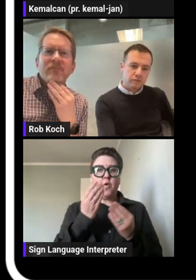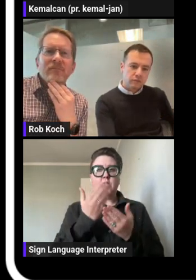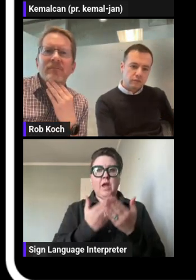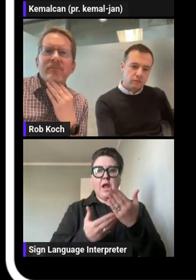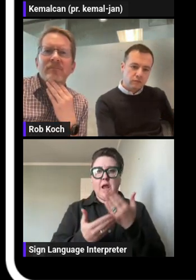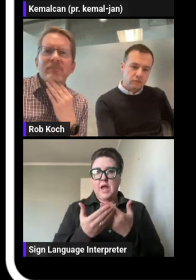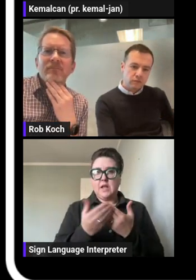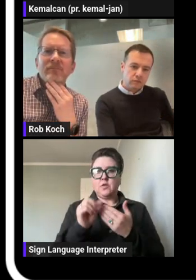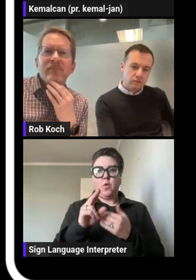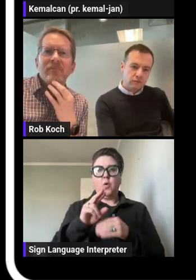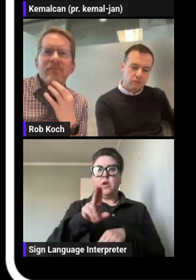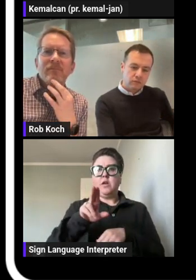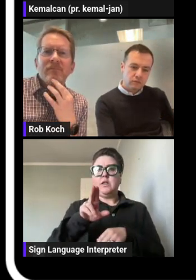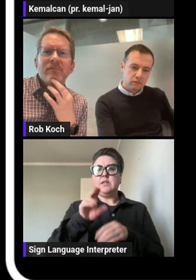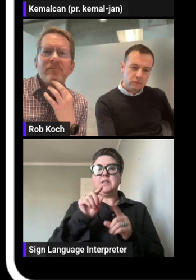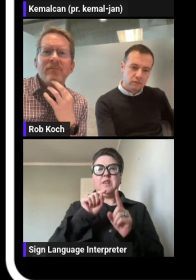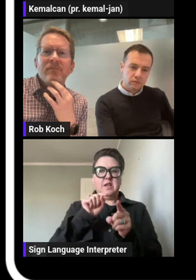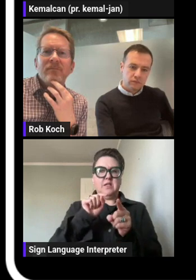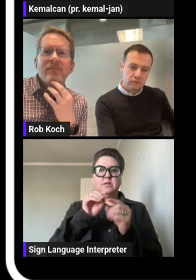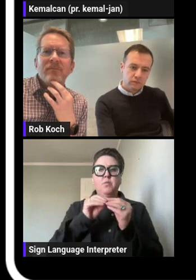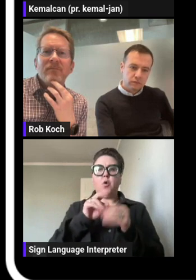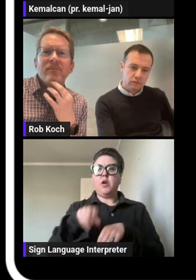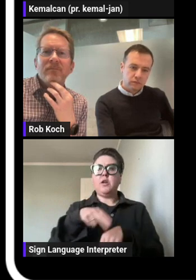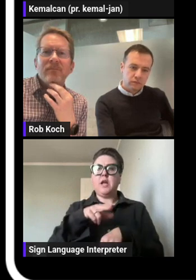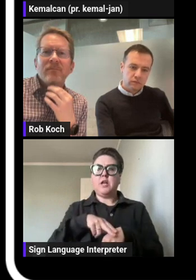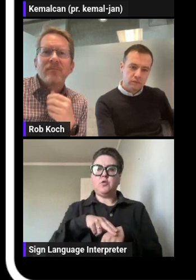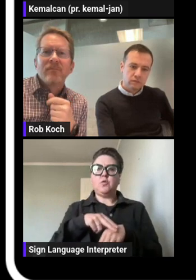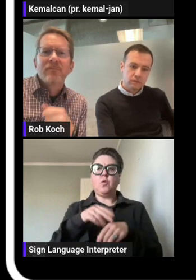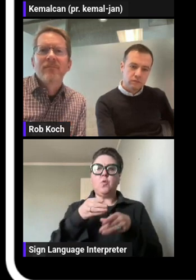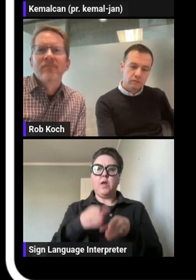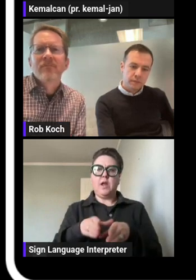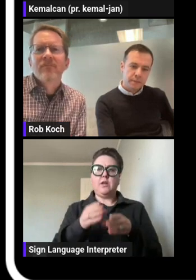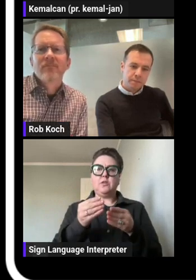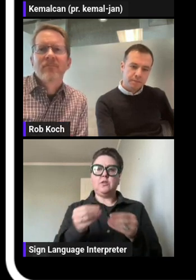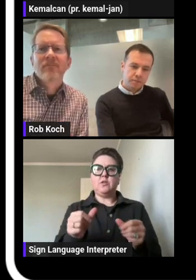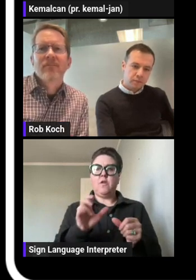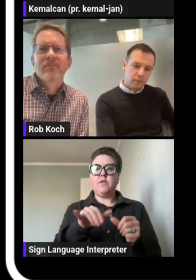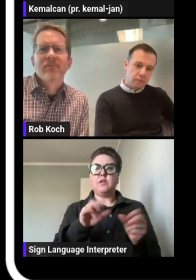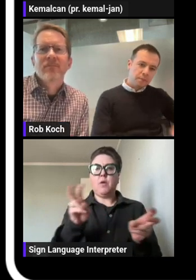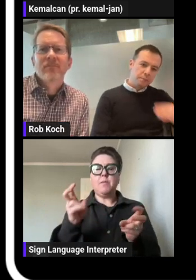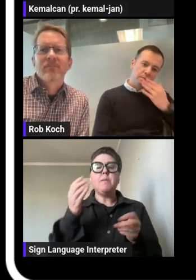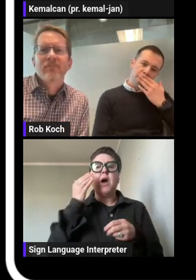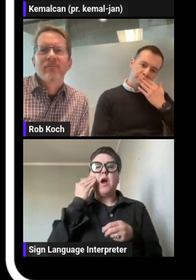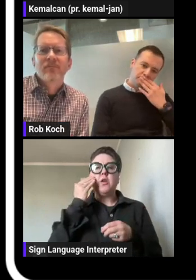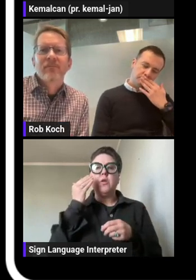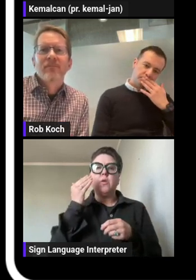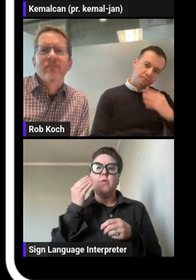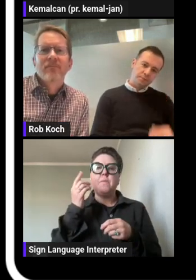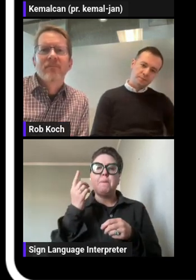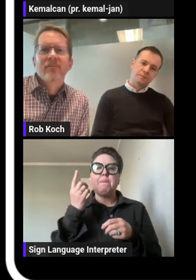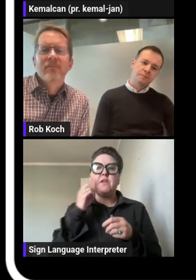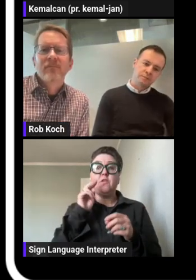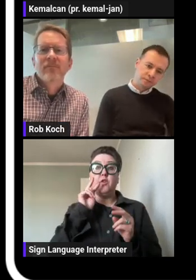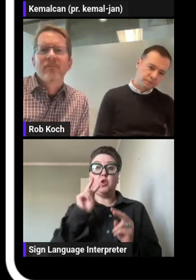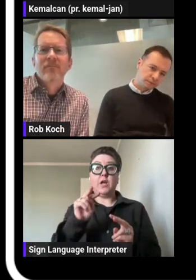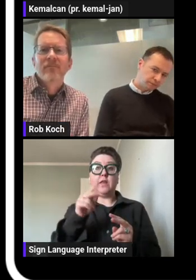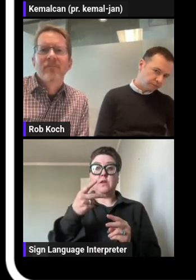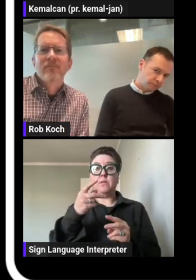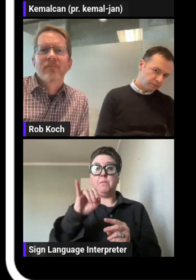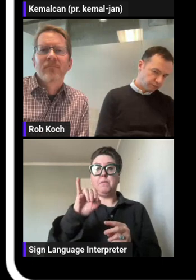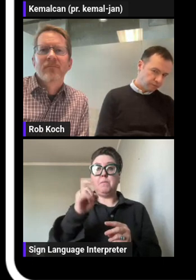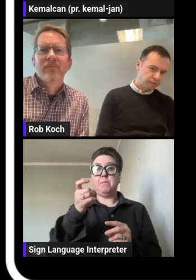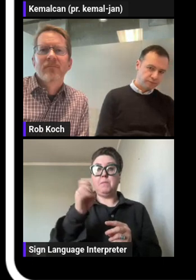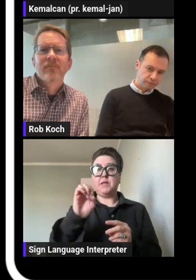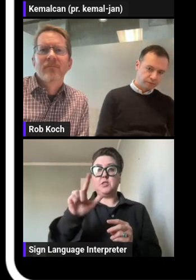basically the natural way to possibly solve this problem? Like, I know there's ones where they literally look at the pixels, right,